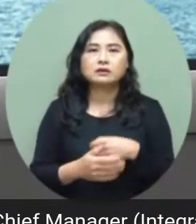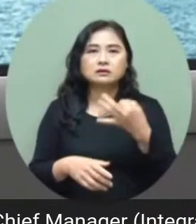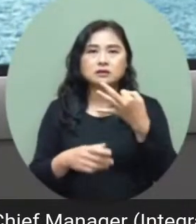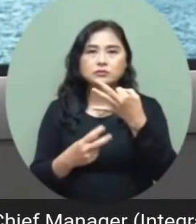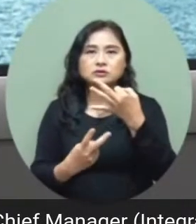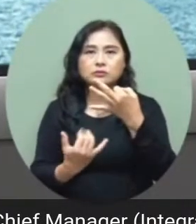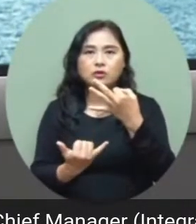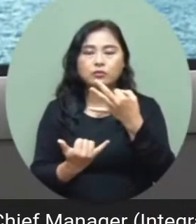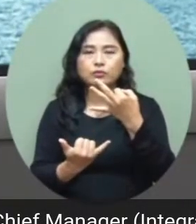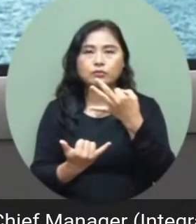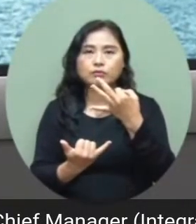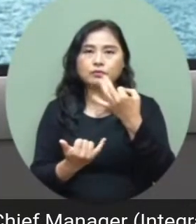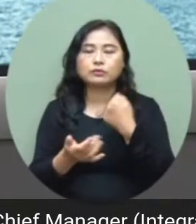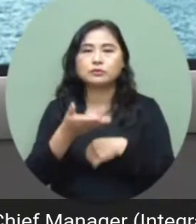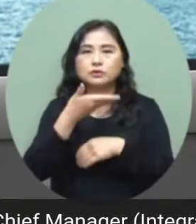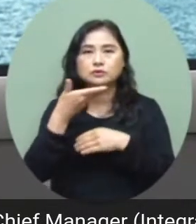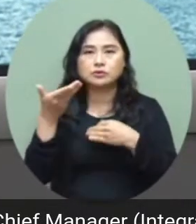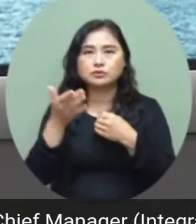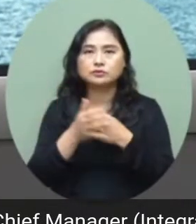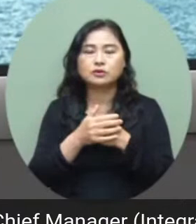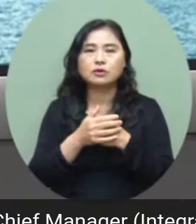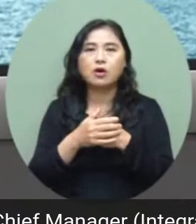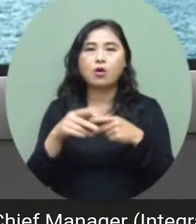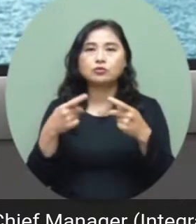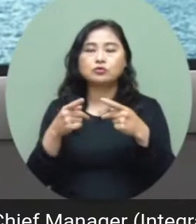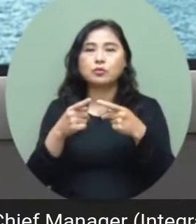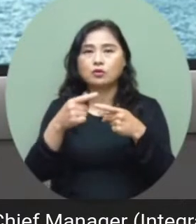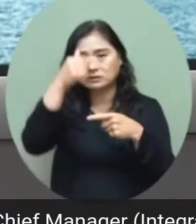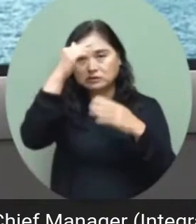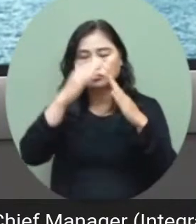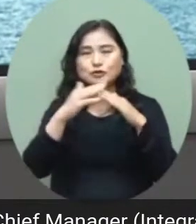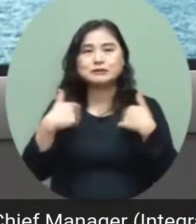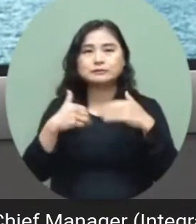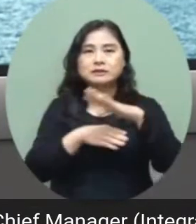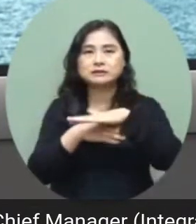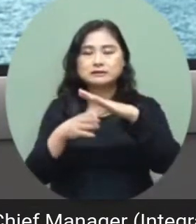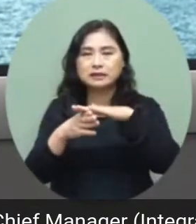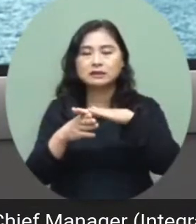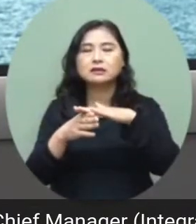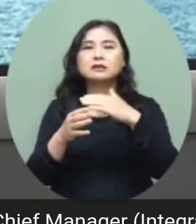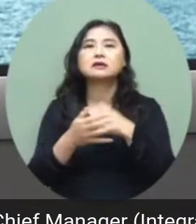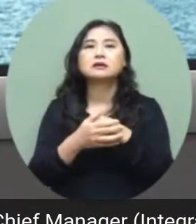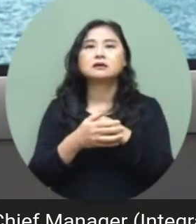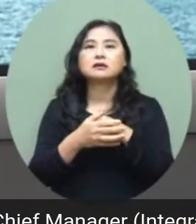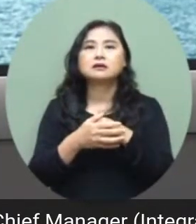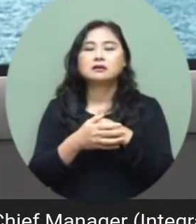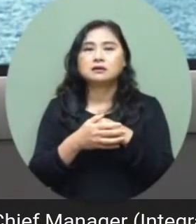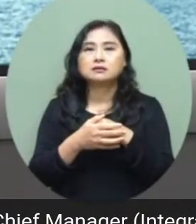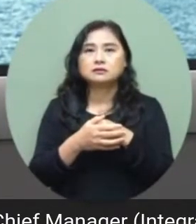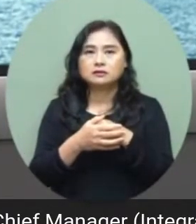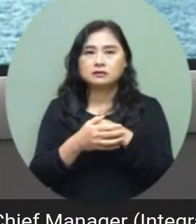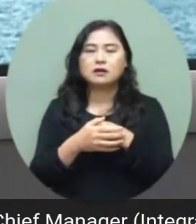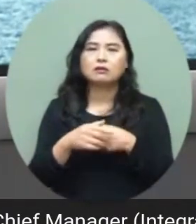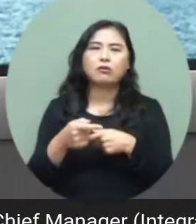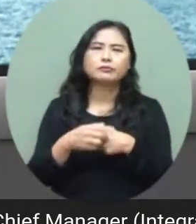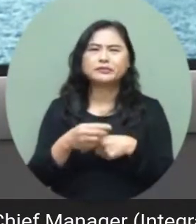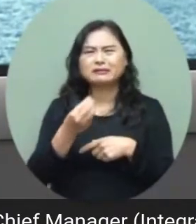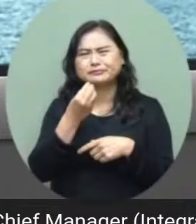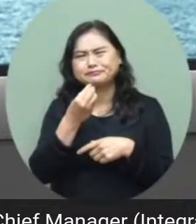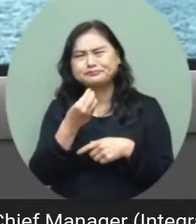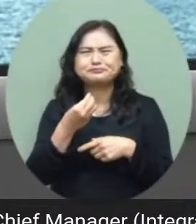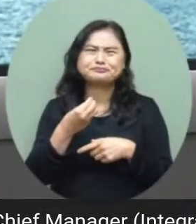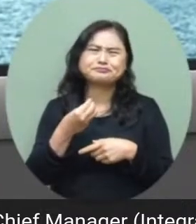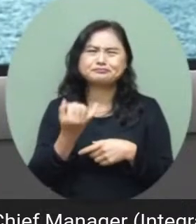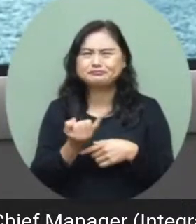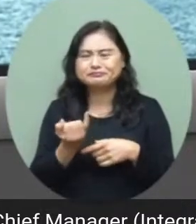vaccination. On the 26th of March, in the morning, he went to the A&E department of Tuen Mun Hospital, mainly because